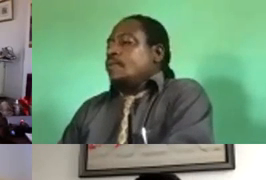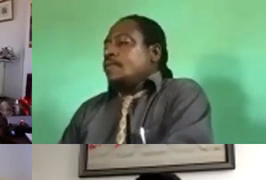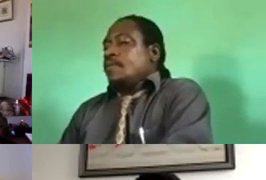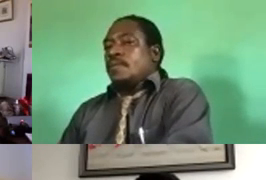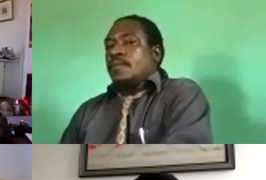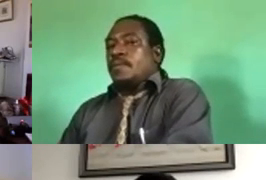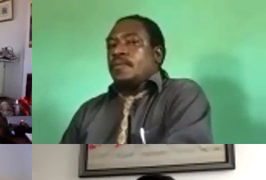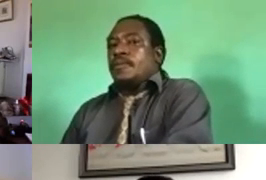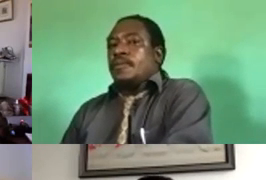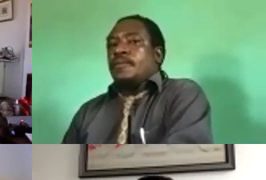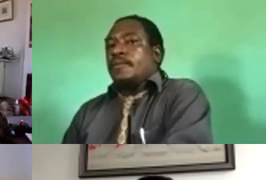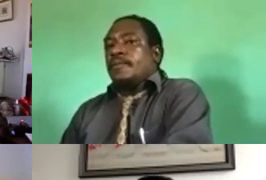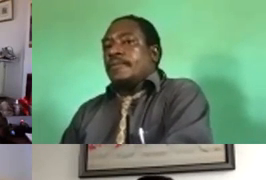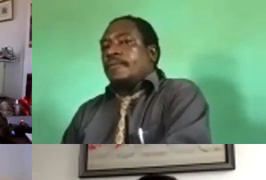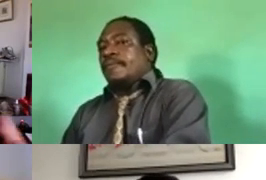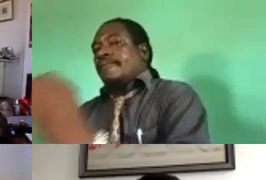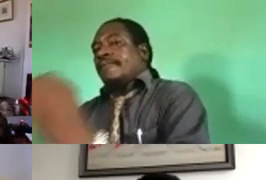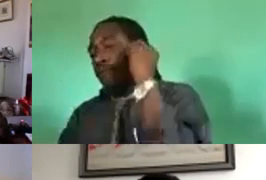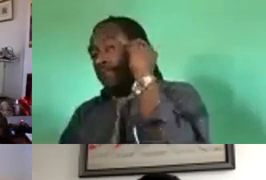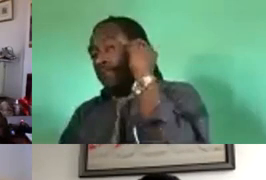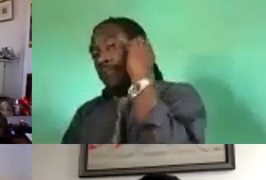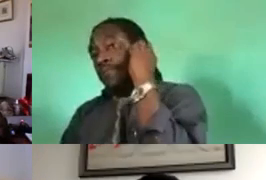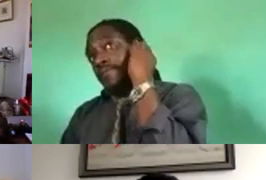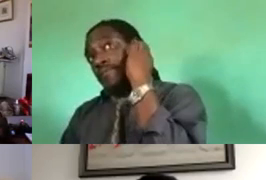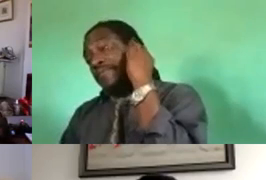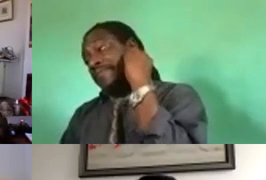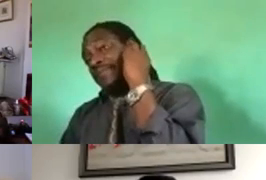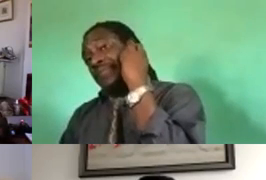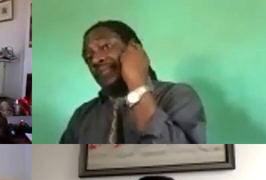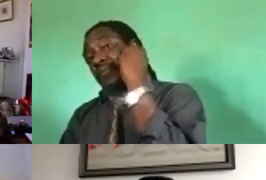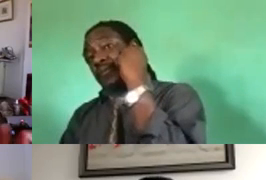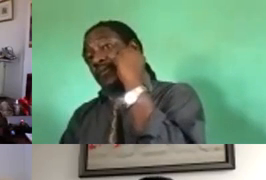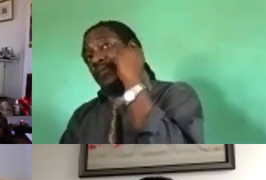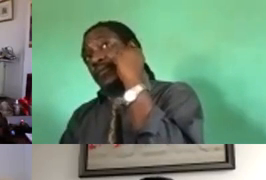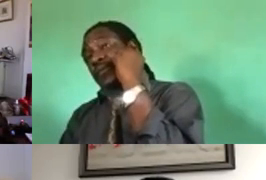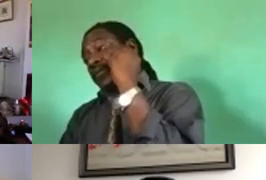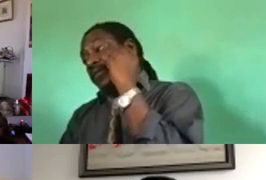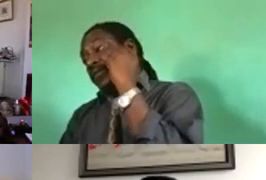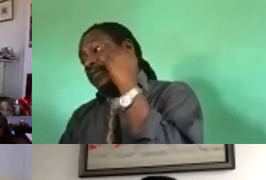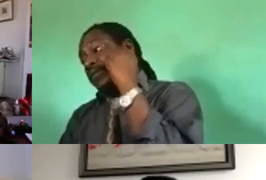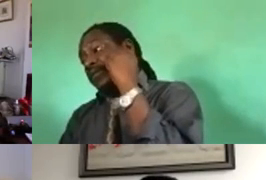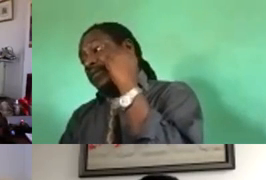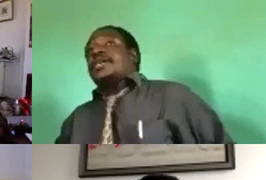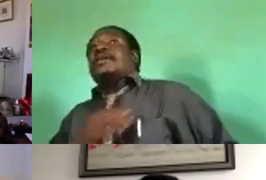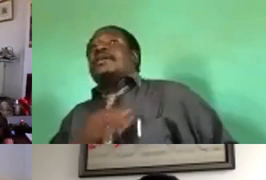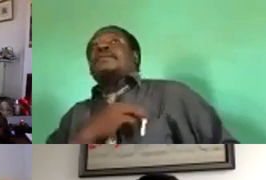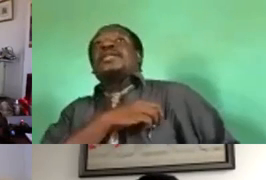end of that segment. The second part will have to do with a second pandemic, which is